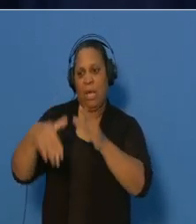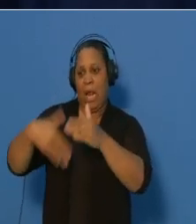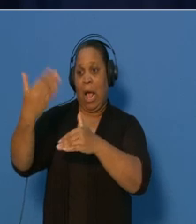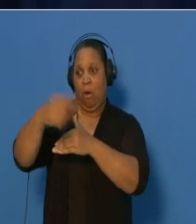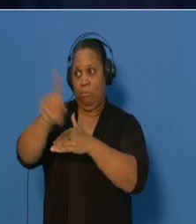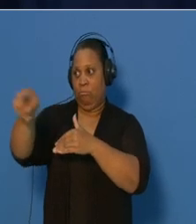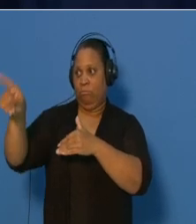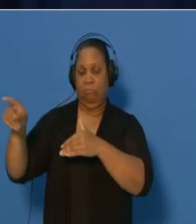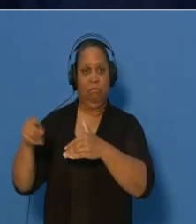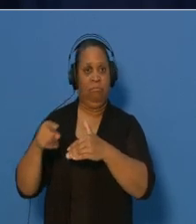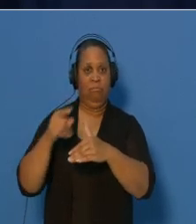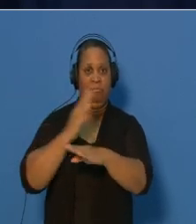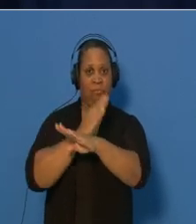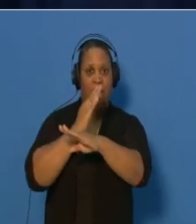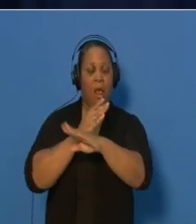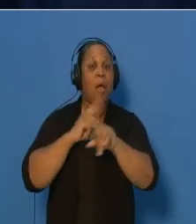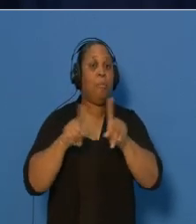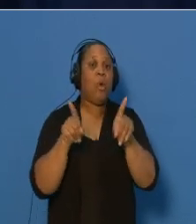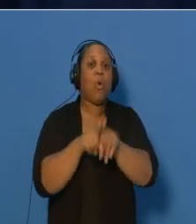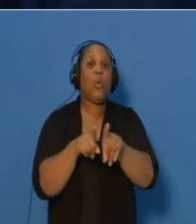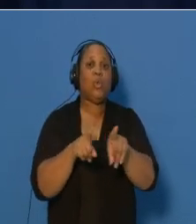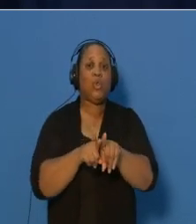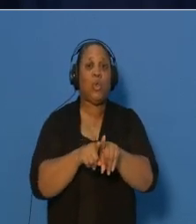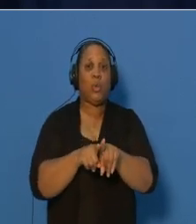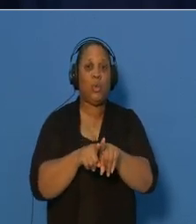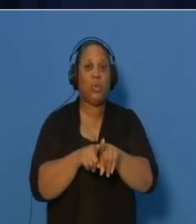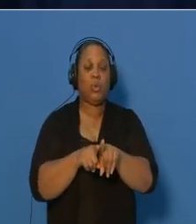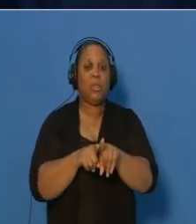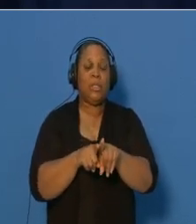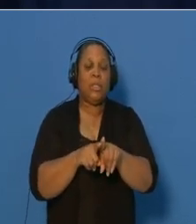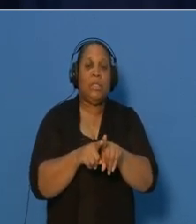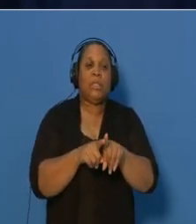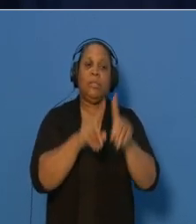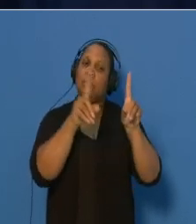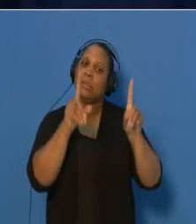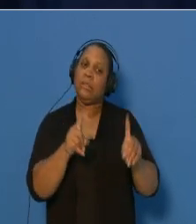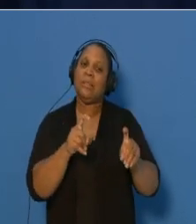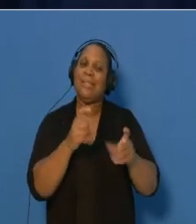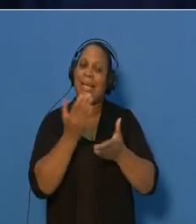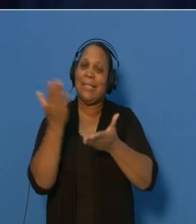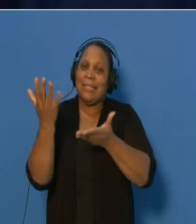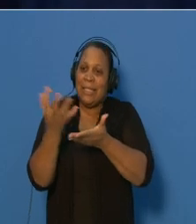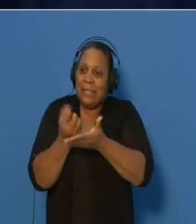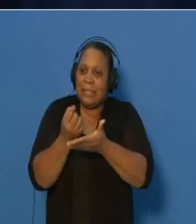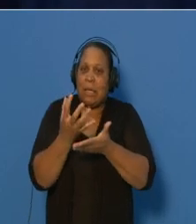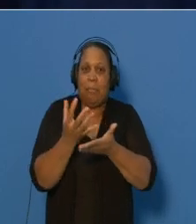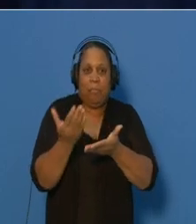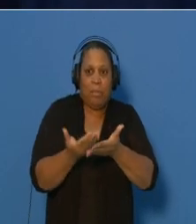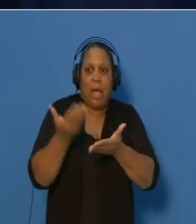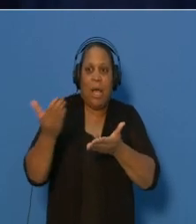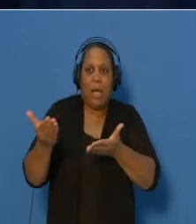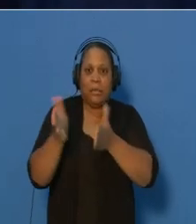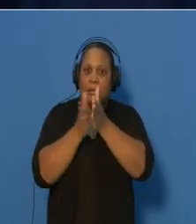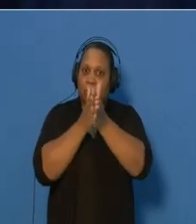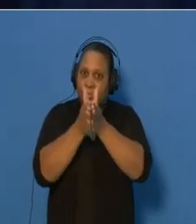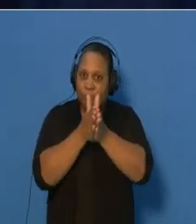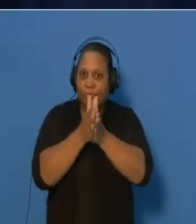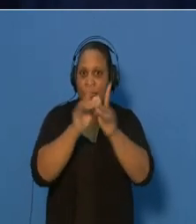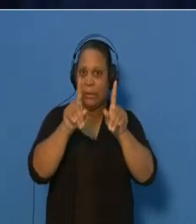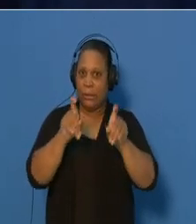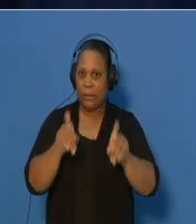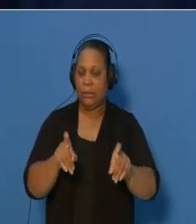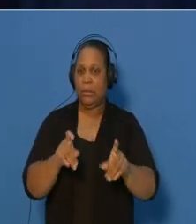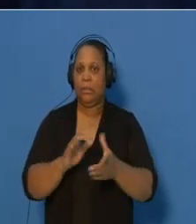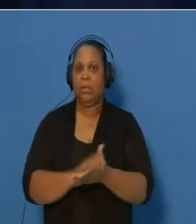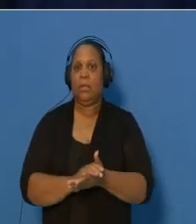and others, but also in regards to our testing supplies to maintain our aggressive testing regime.